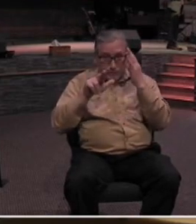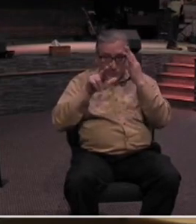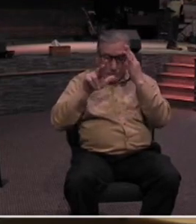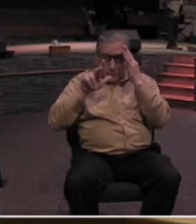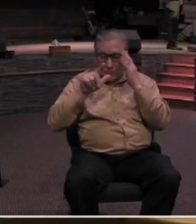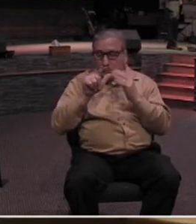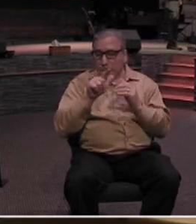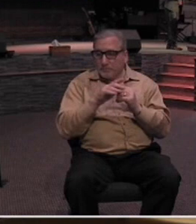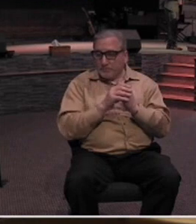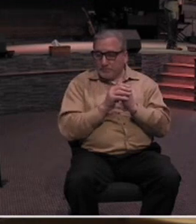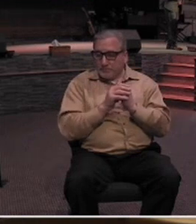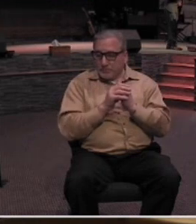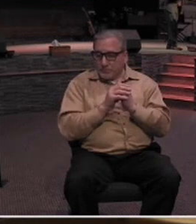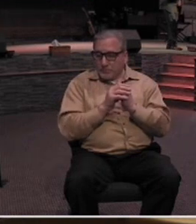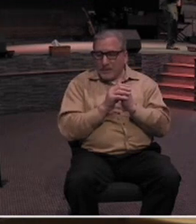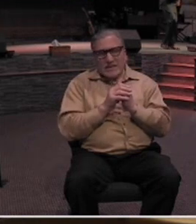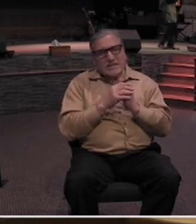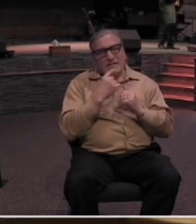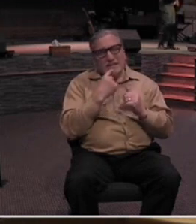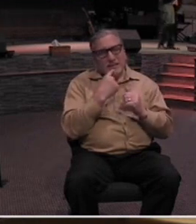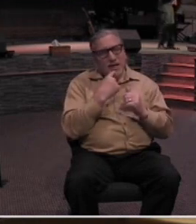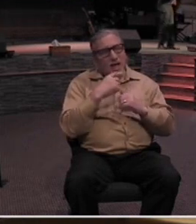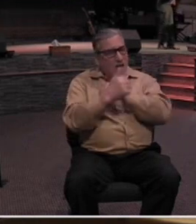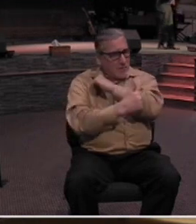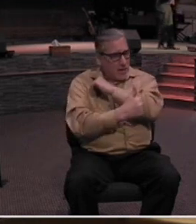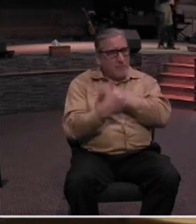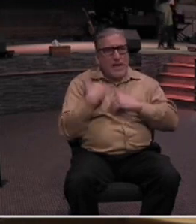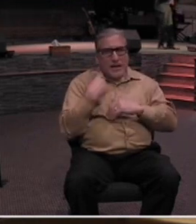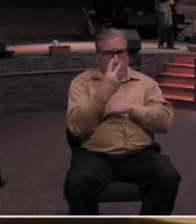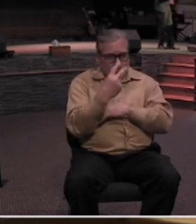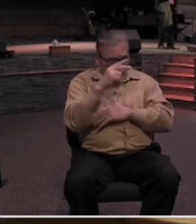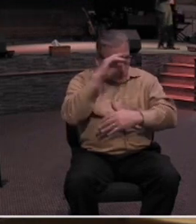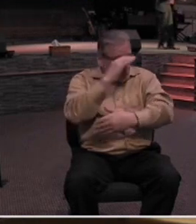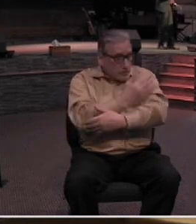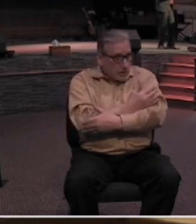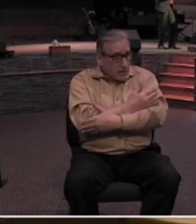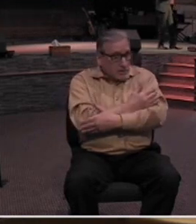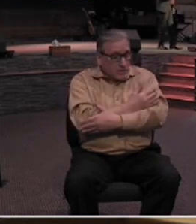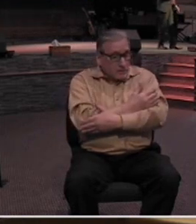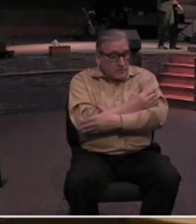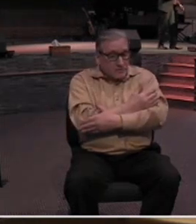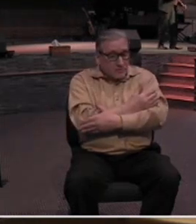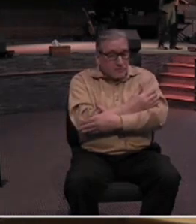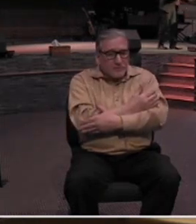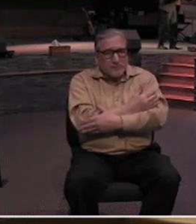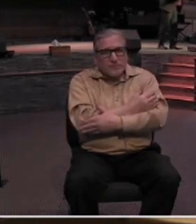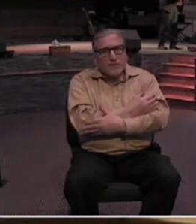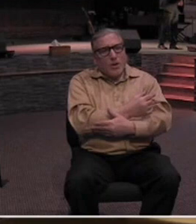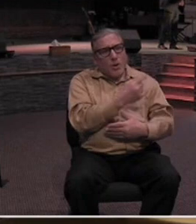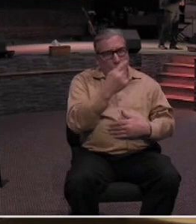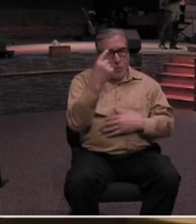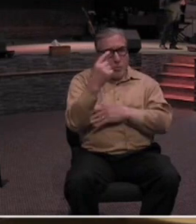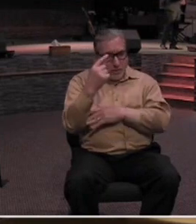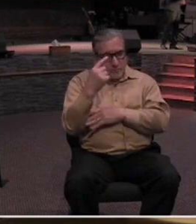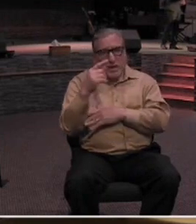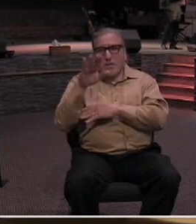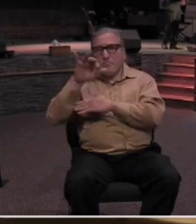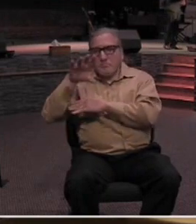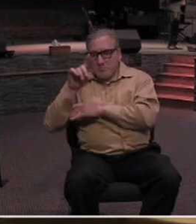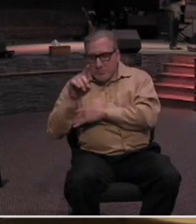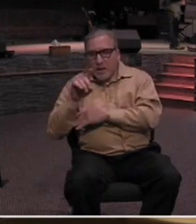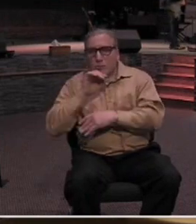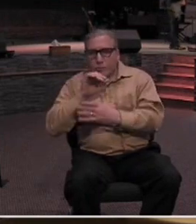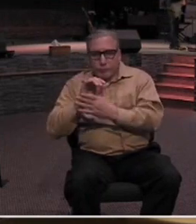Paul writes, it is written that Abraham had two sons. Can somebody say two sons? The one by a bondwoman, the